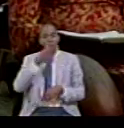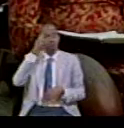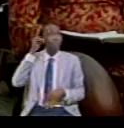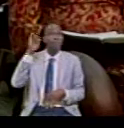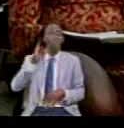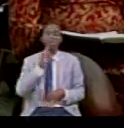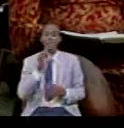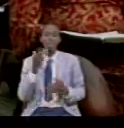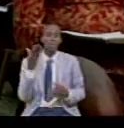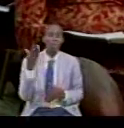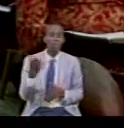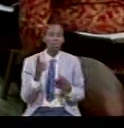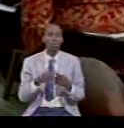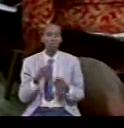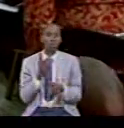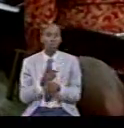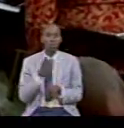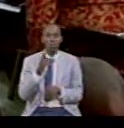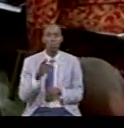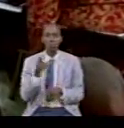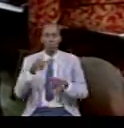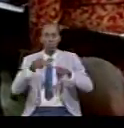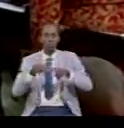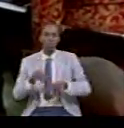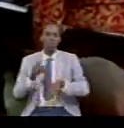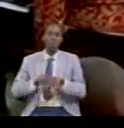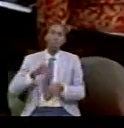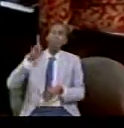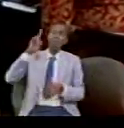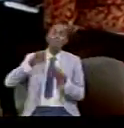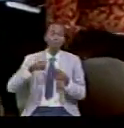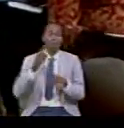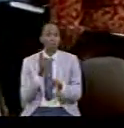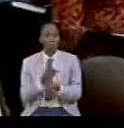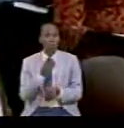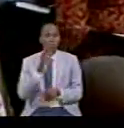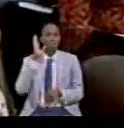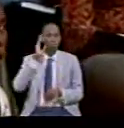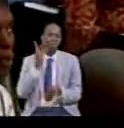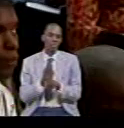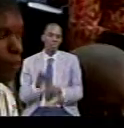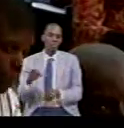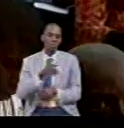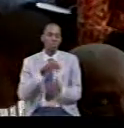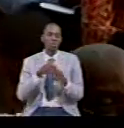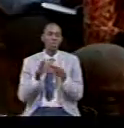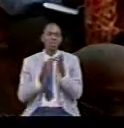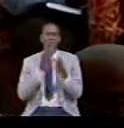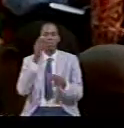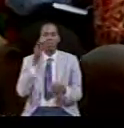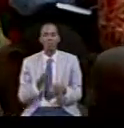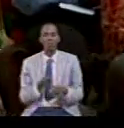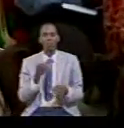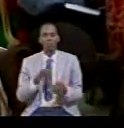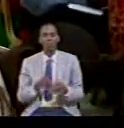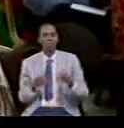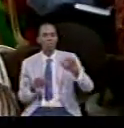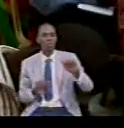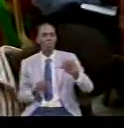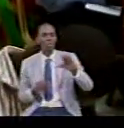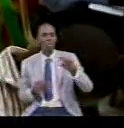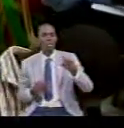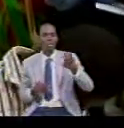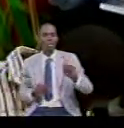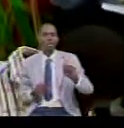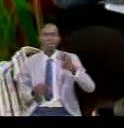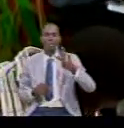keep you, and you're relying upon him to keep you, he will keep you in Jesus' name. Acts of the Apostles chapter 4,